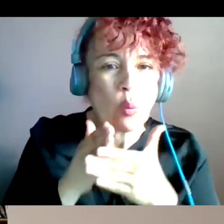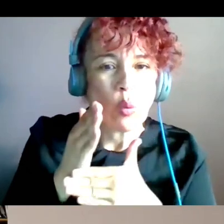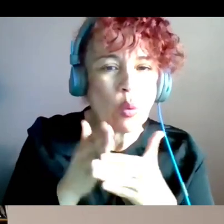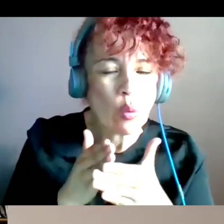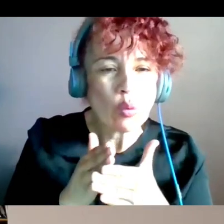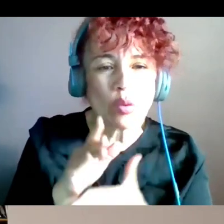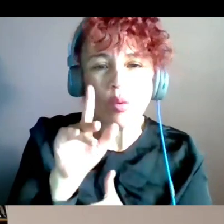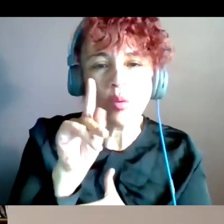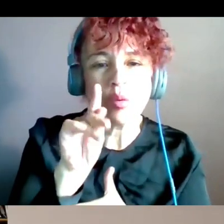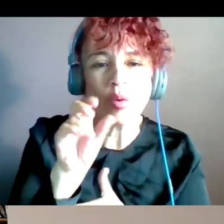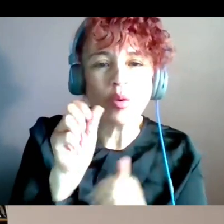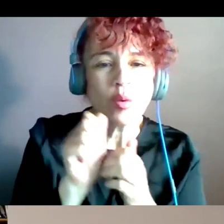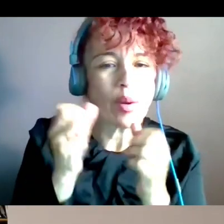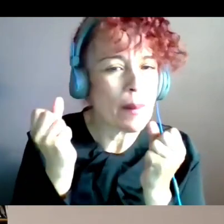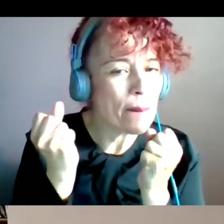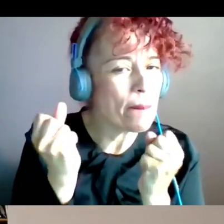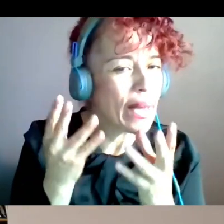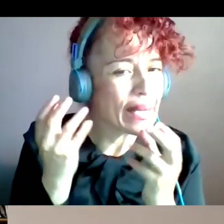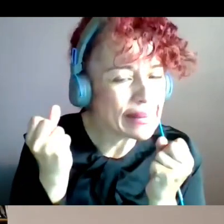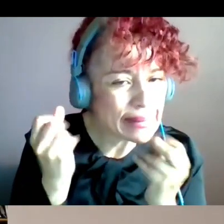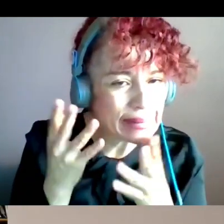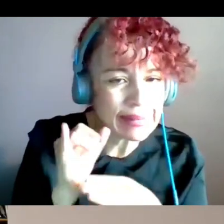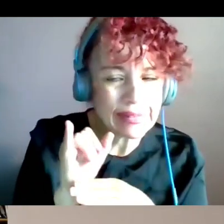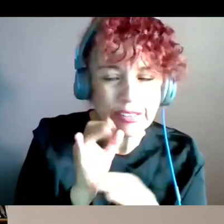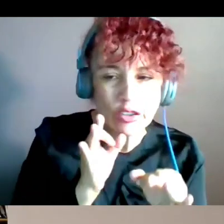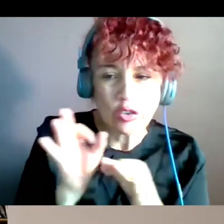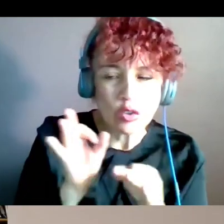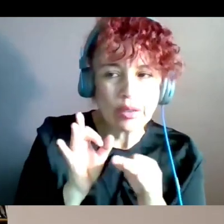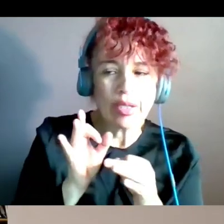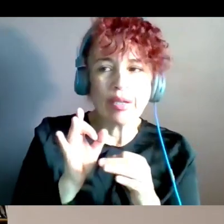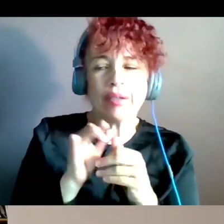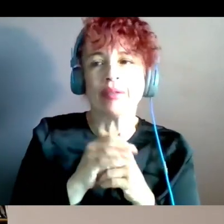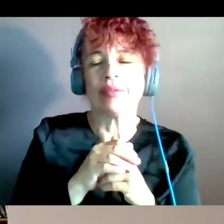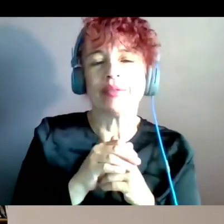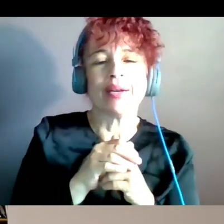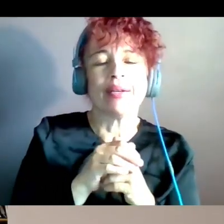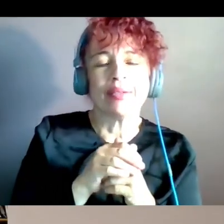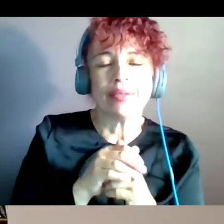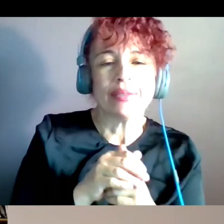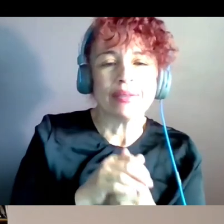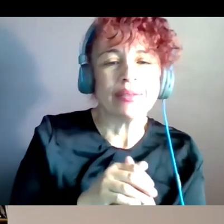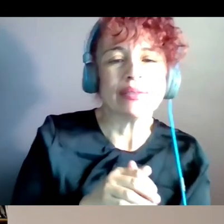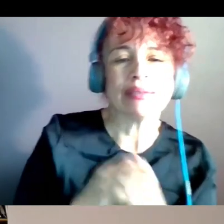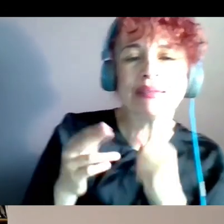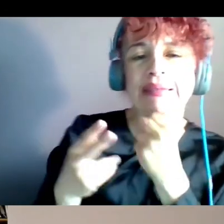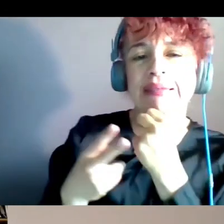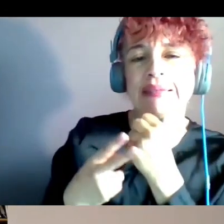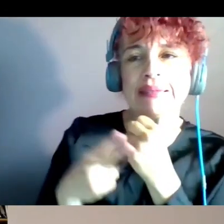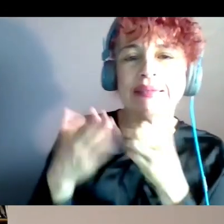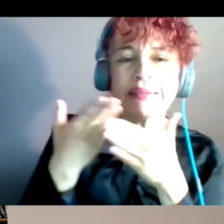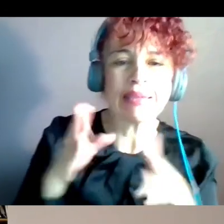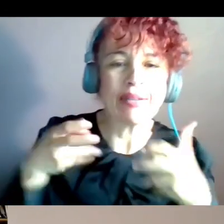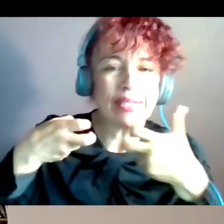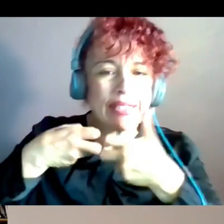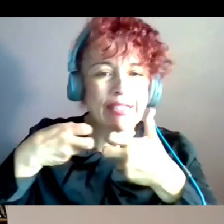The tools come with many, many instructions, safety instructions, and safety devices